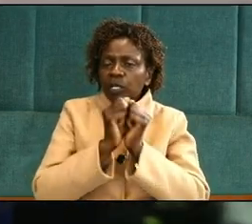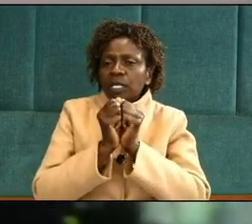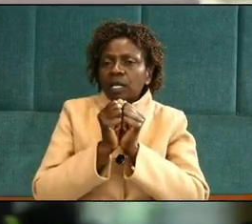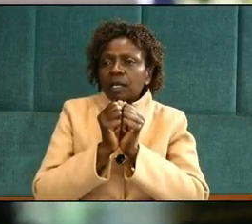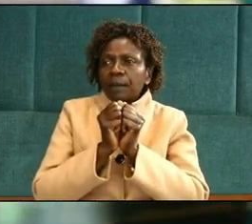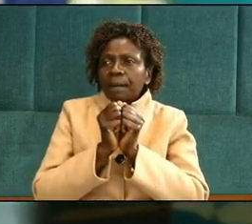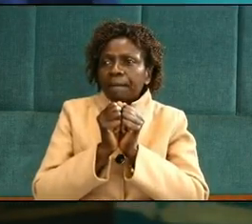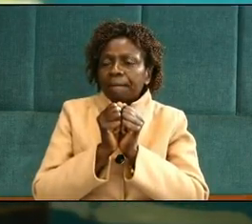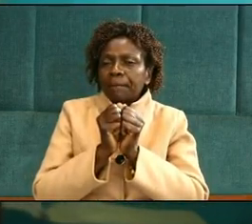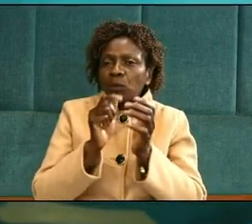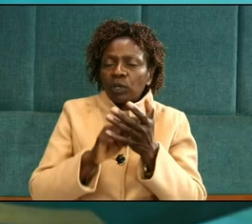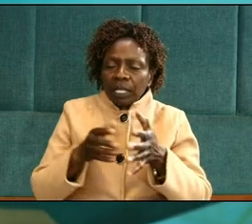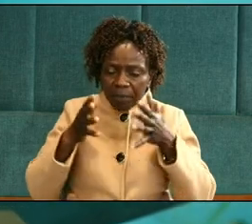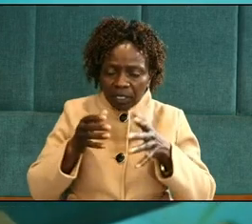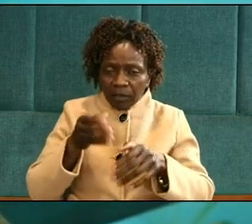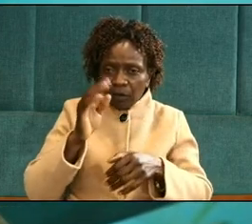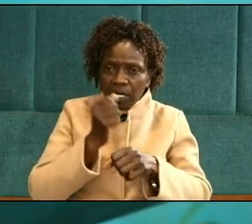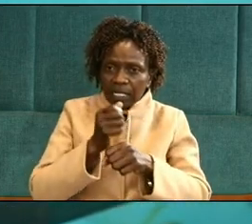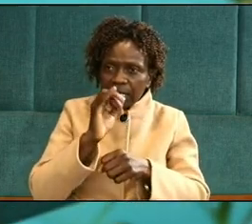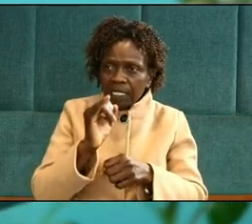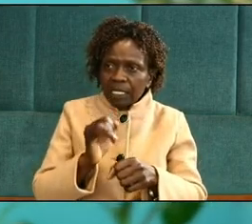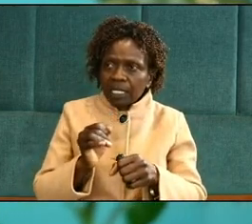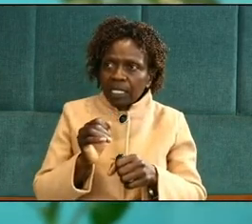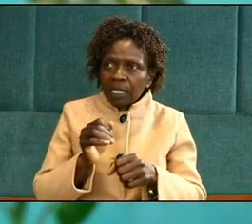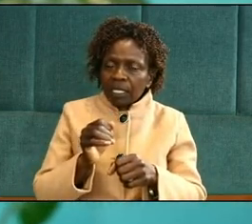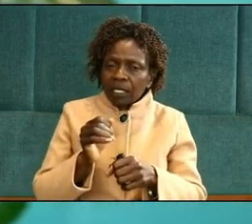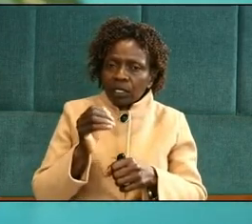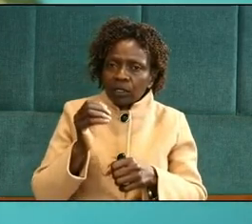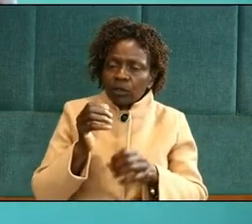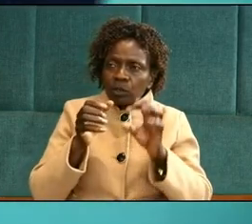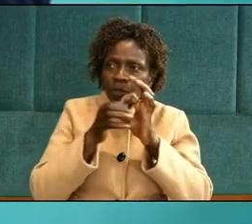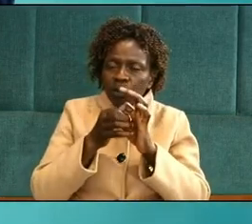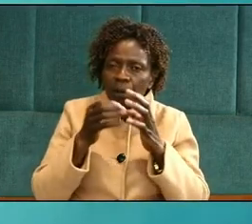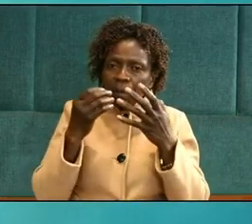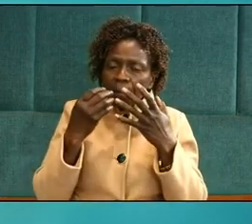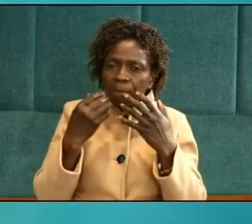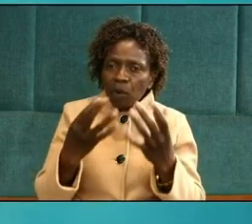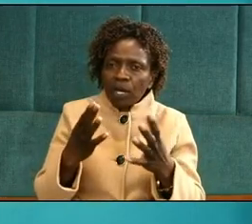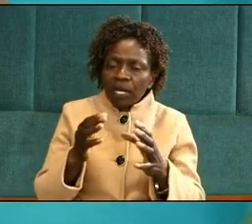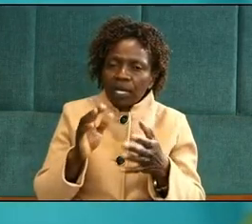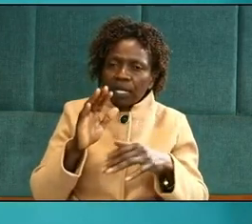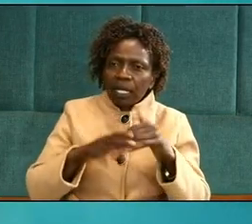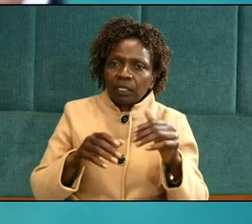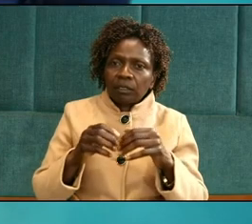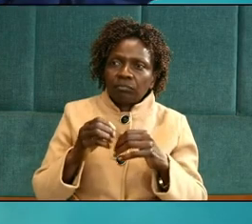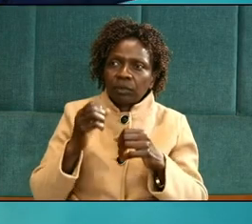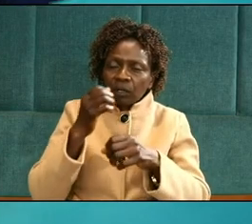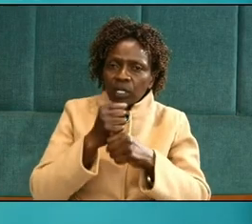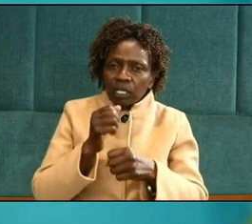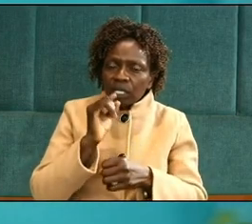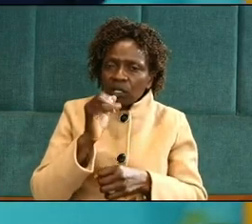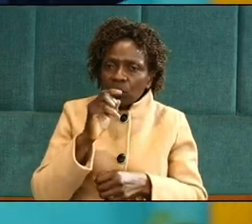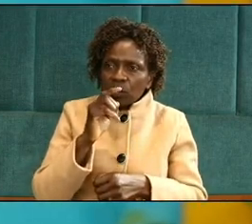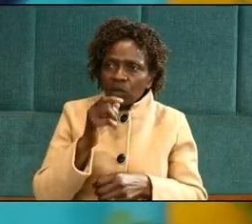what the presence of God does is, you will know that my trustworthiness, loyalty, is not only